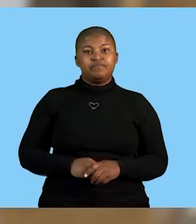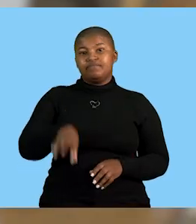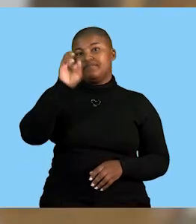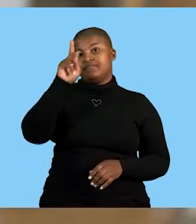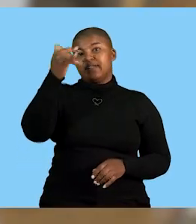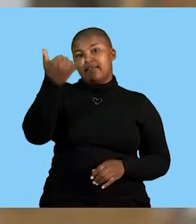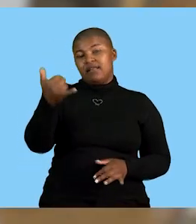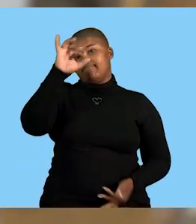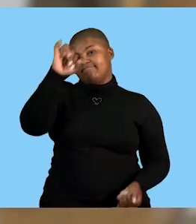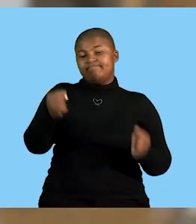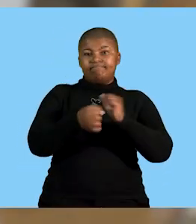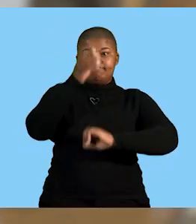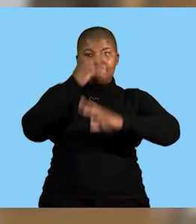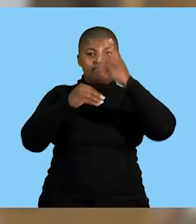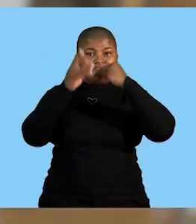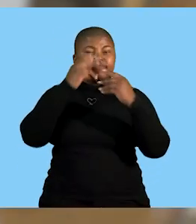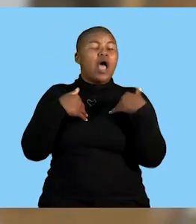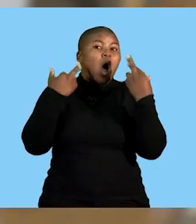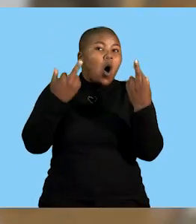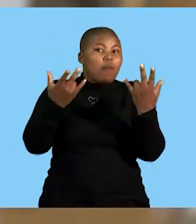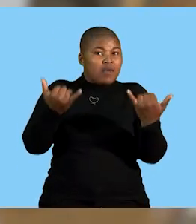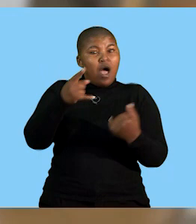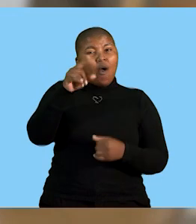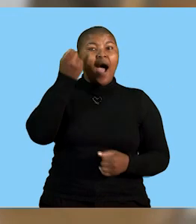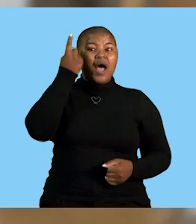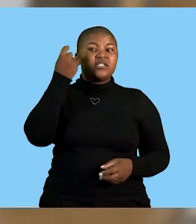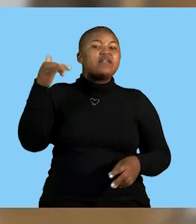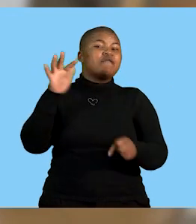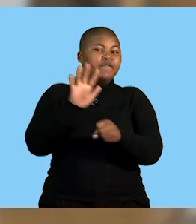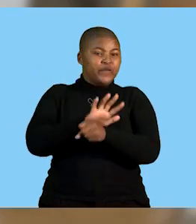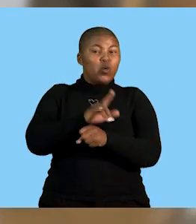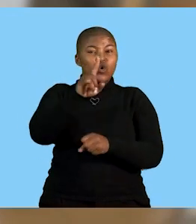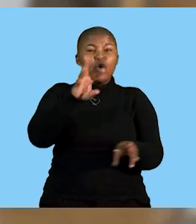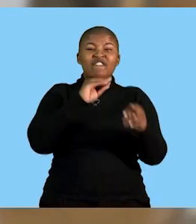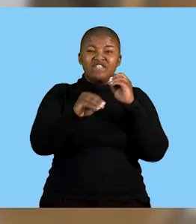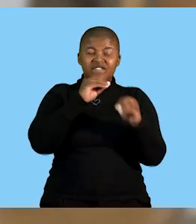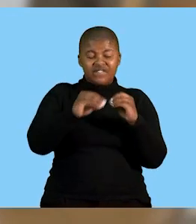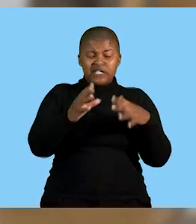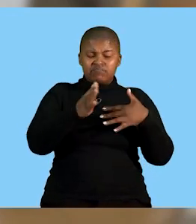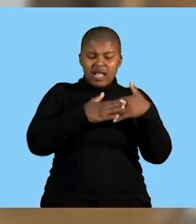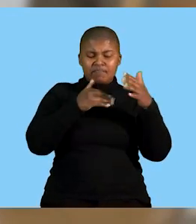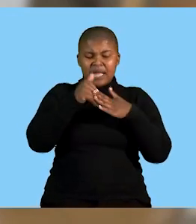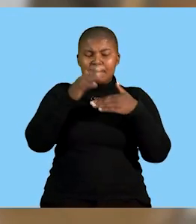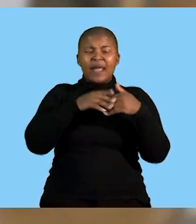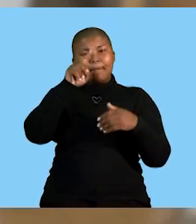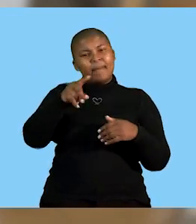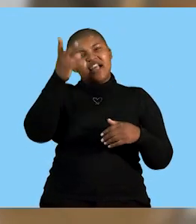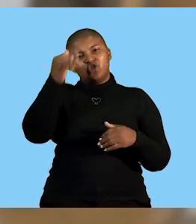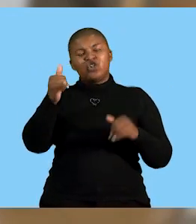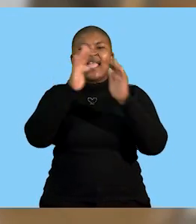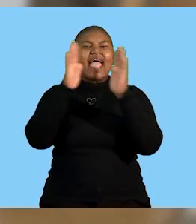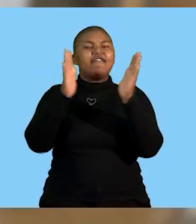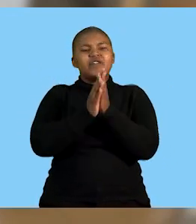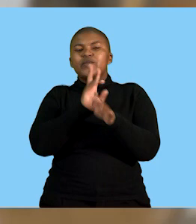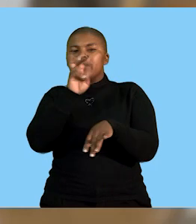now we have come to the end of our lesson, and I hope now you understand that when assembling a diagram, you need to check the number